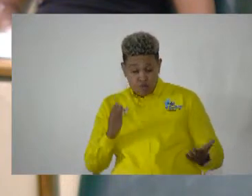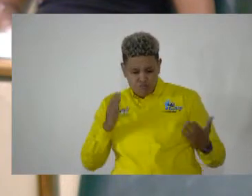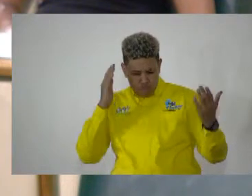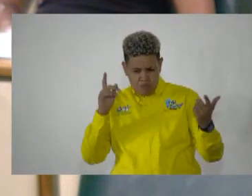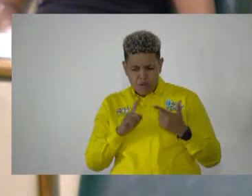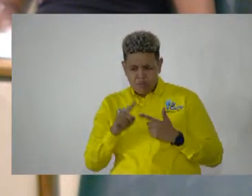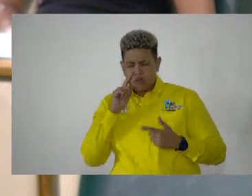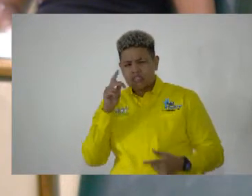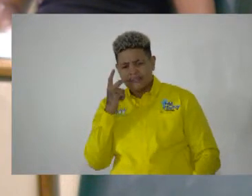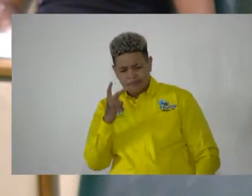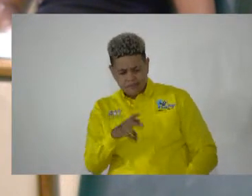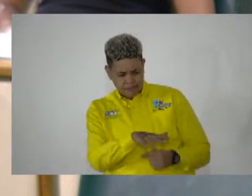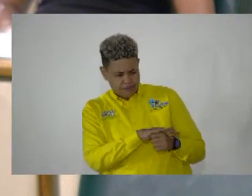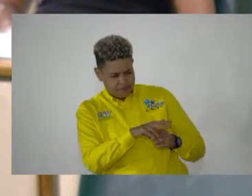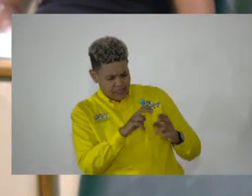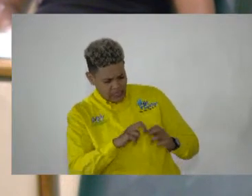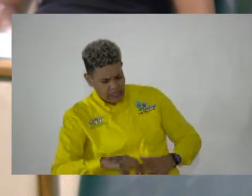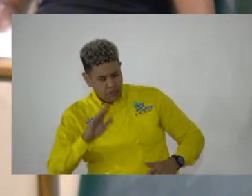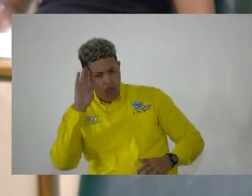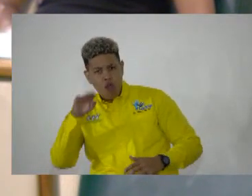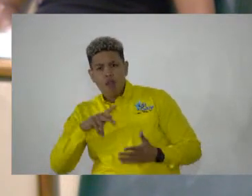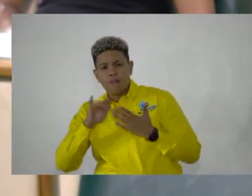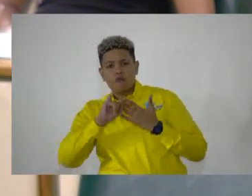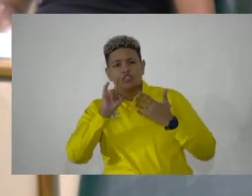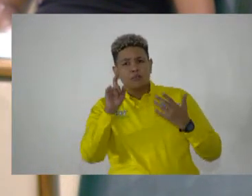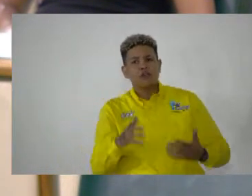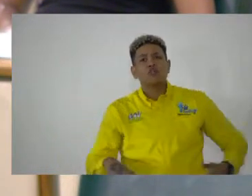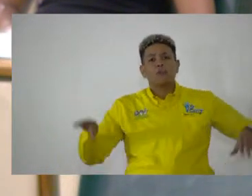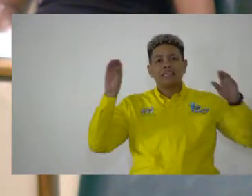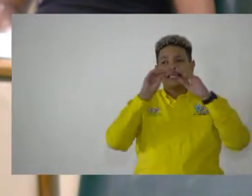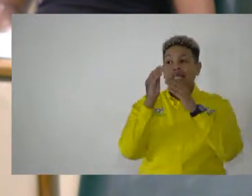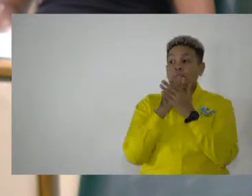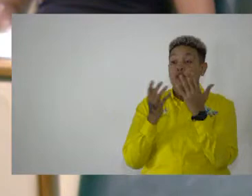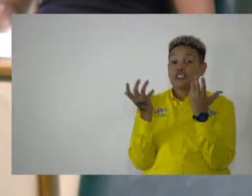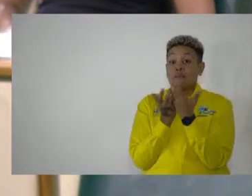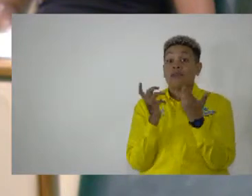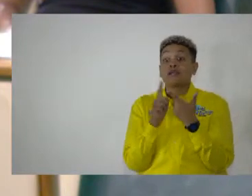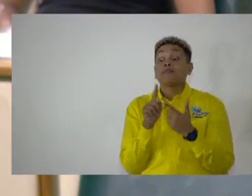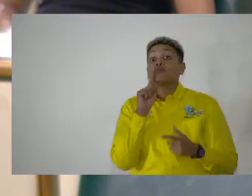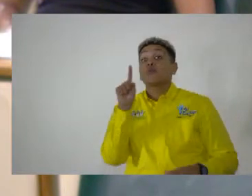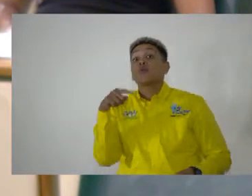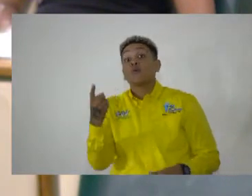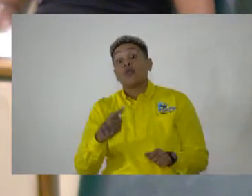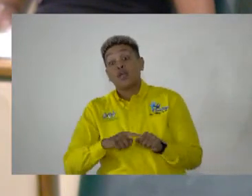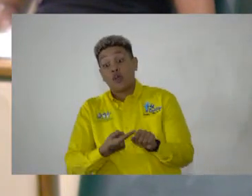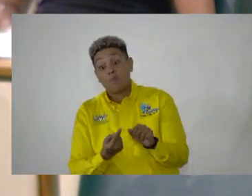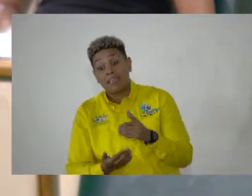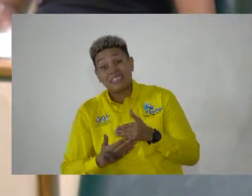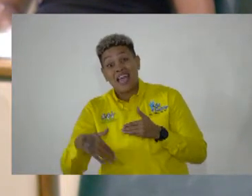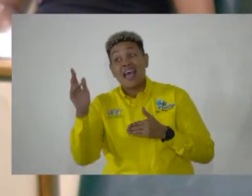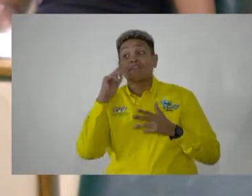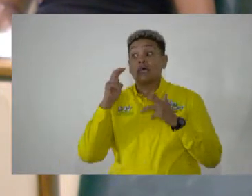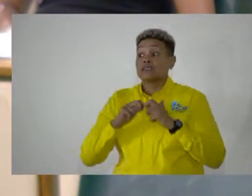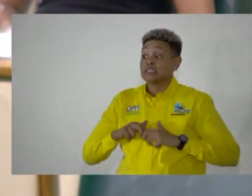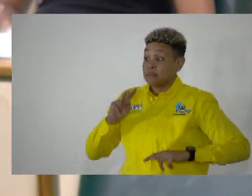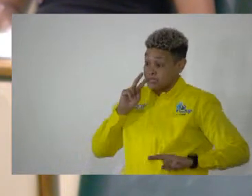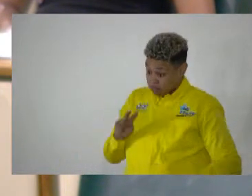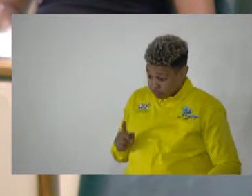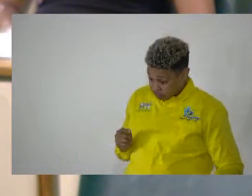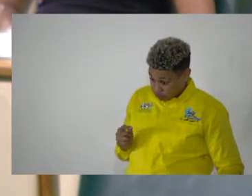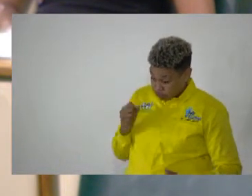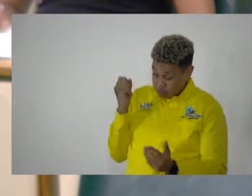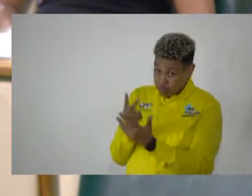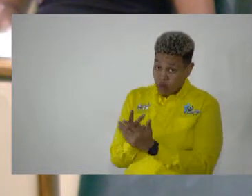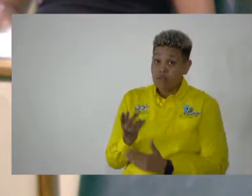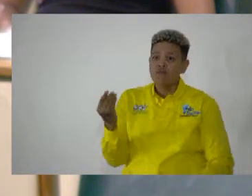site assessments. All projects must be completed within budget and only commence after assessment is conducted and